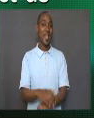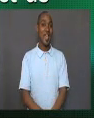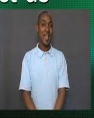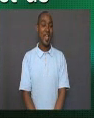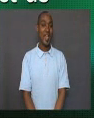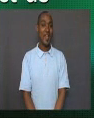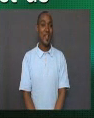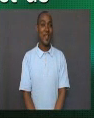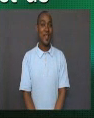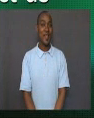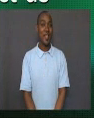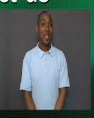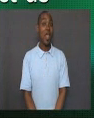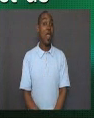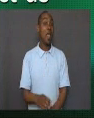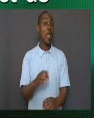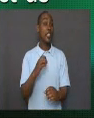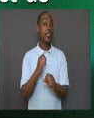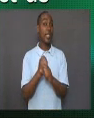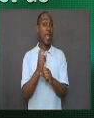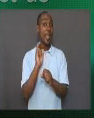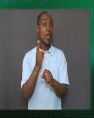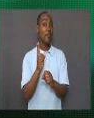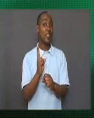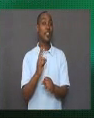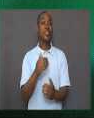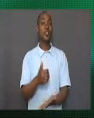to act as catalysts.